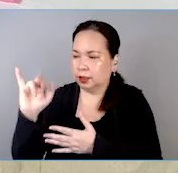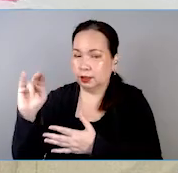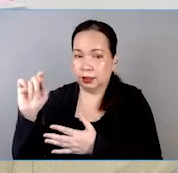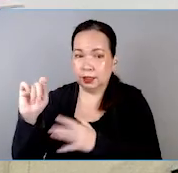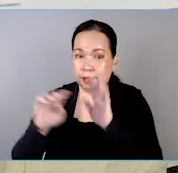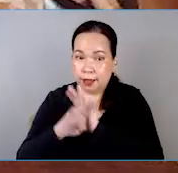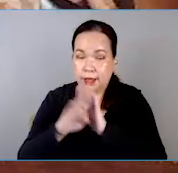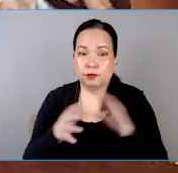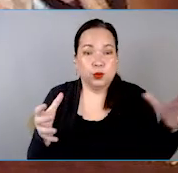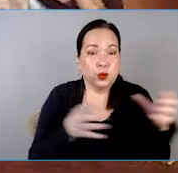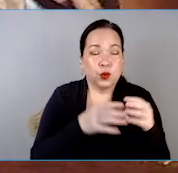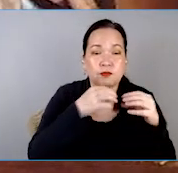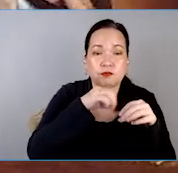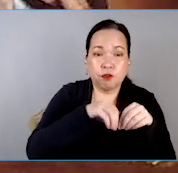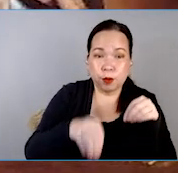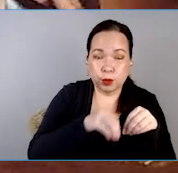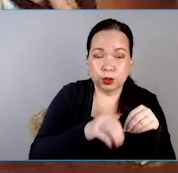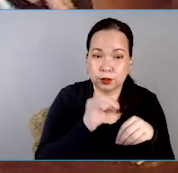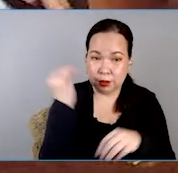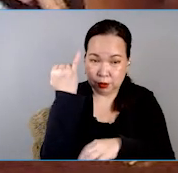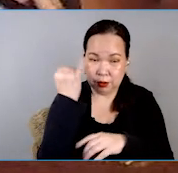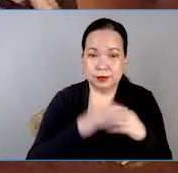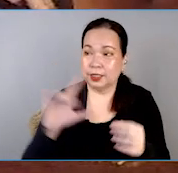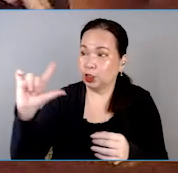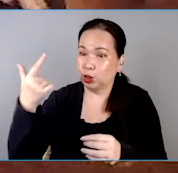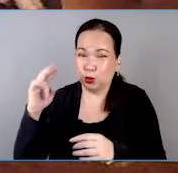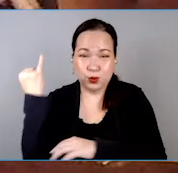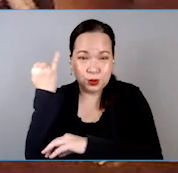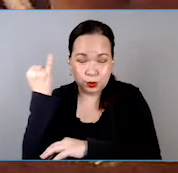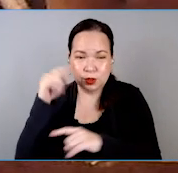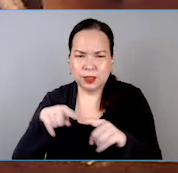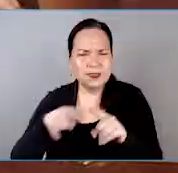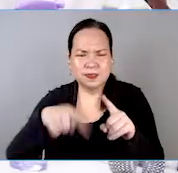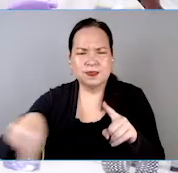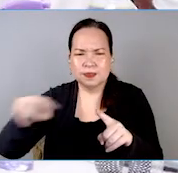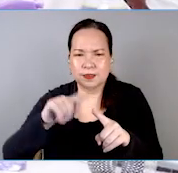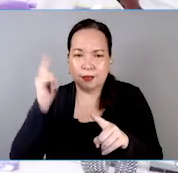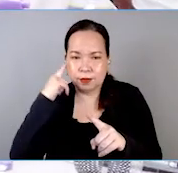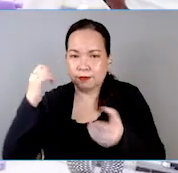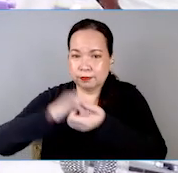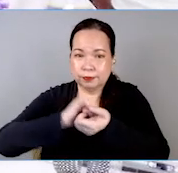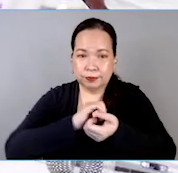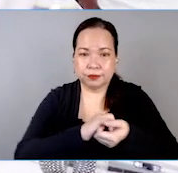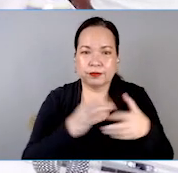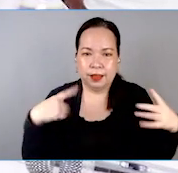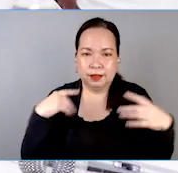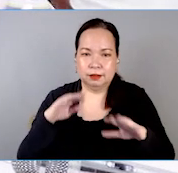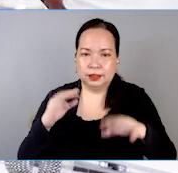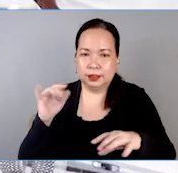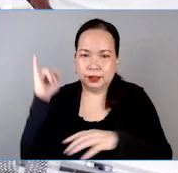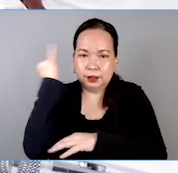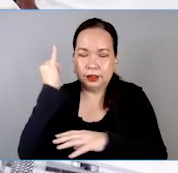Erosine, the local government of Erosine and other local government units, the Erosine Data for Dev Local